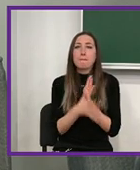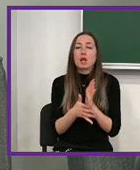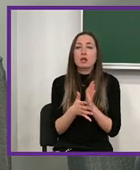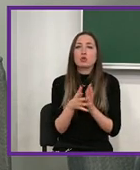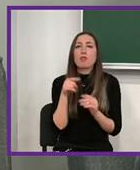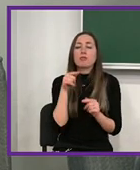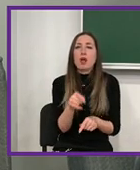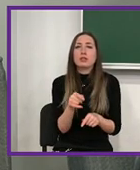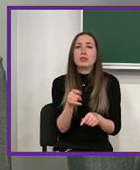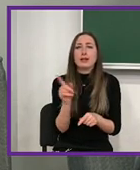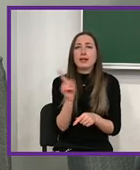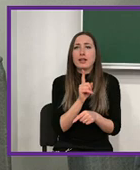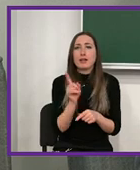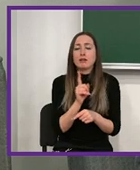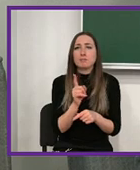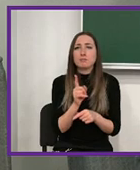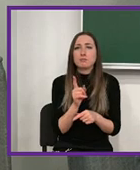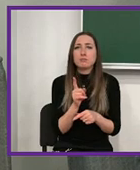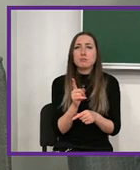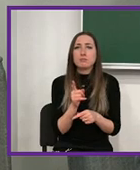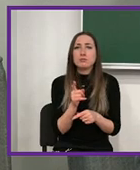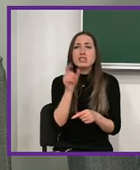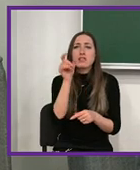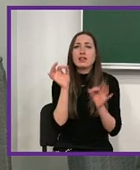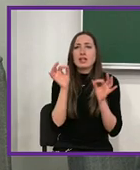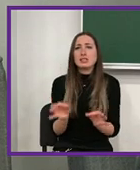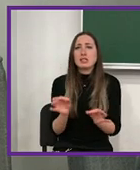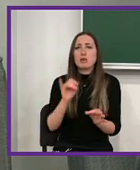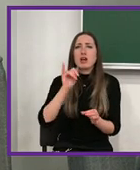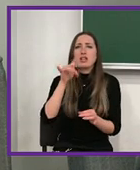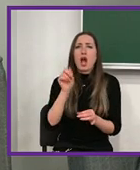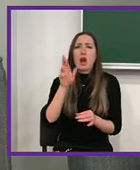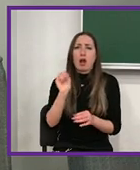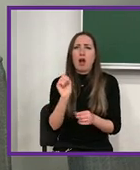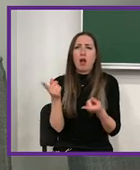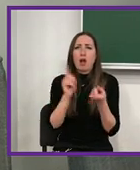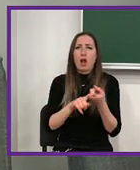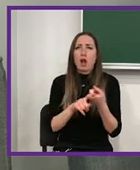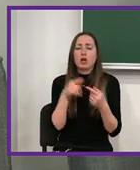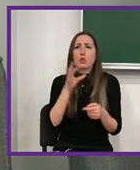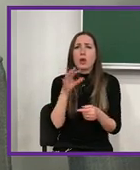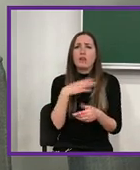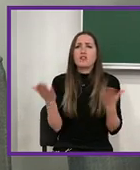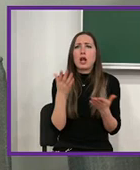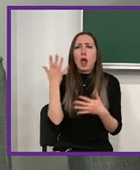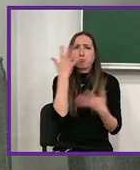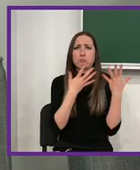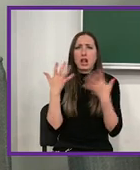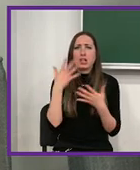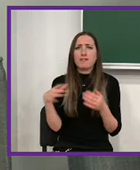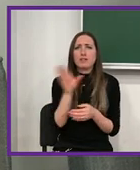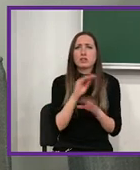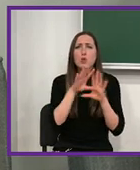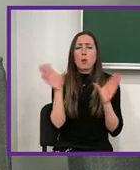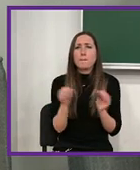rights in a Yara context. And it's very easy to kind of get lost in the human rights language, but